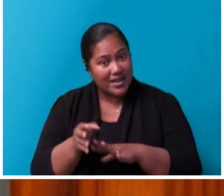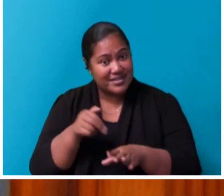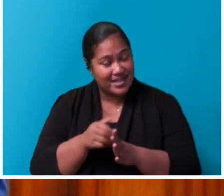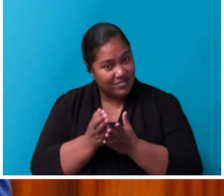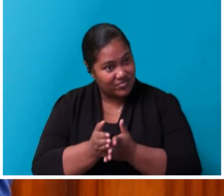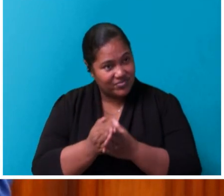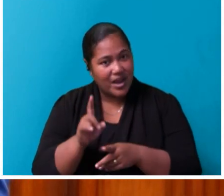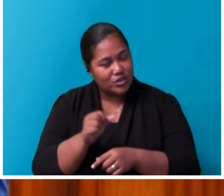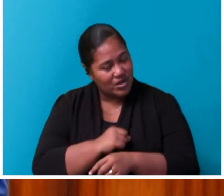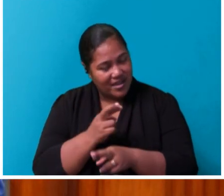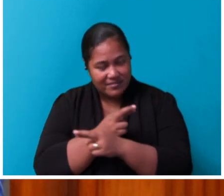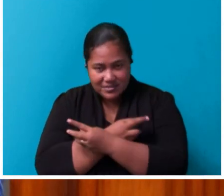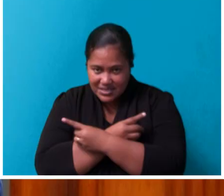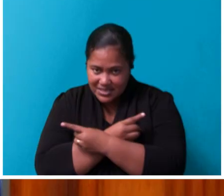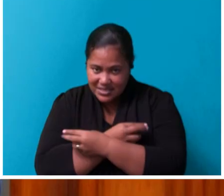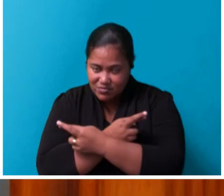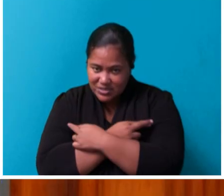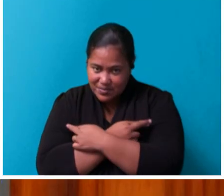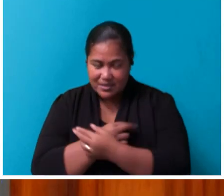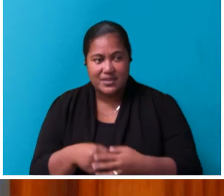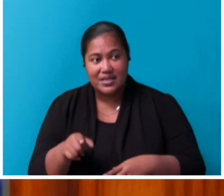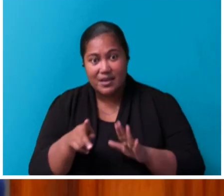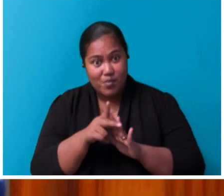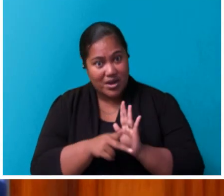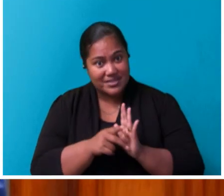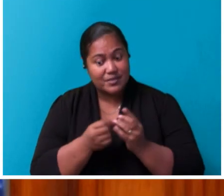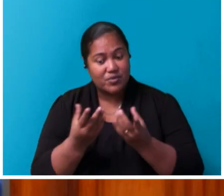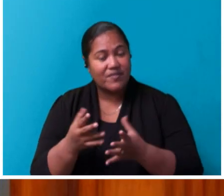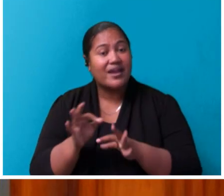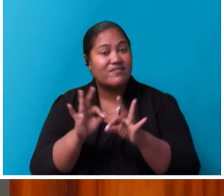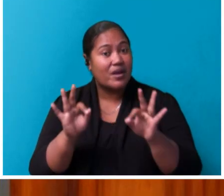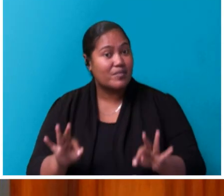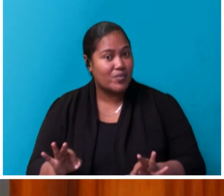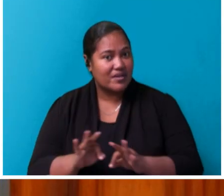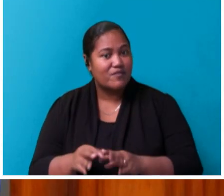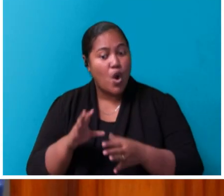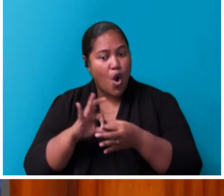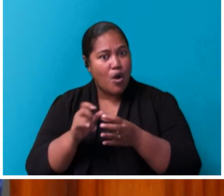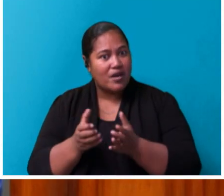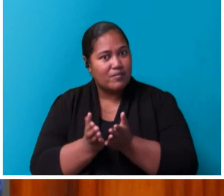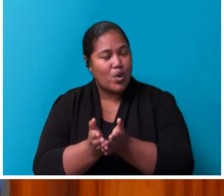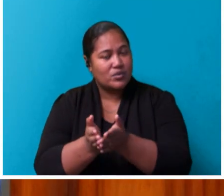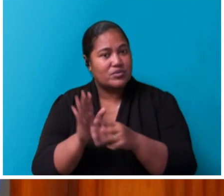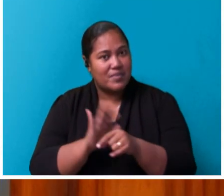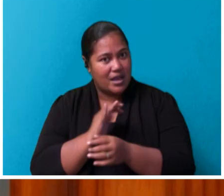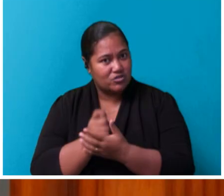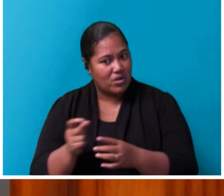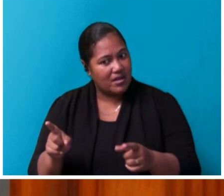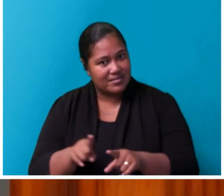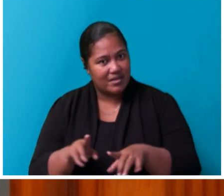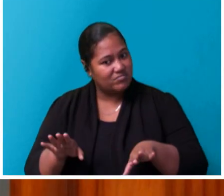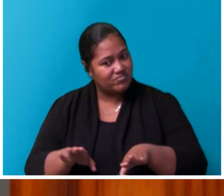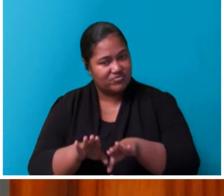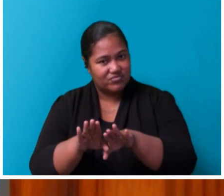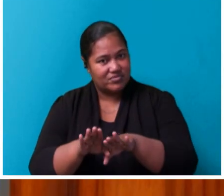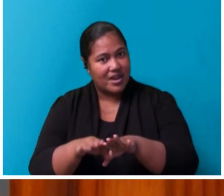dignity and respect. This policy will serve as a framework for vessel owners and operators to align their practices with Fiji's